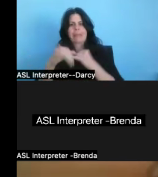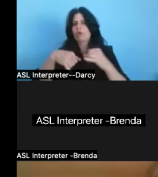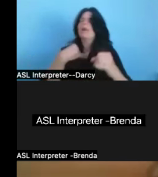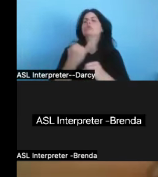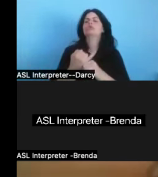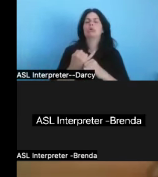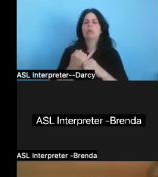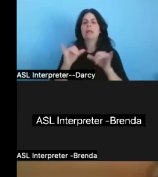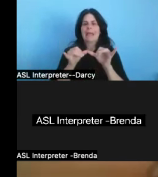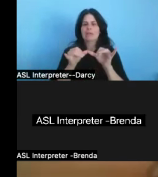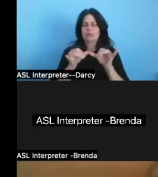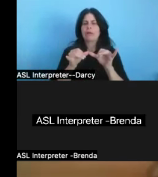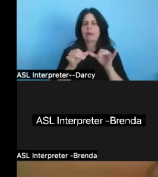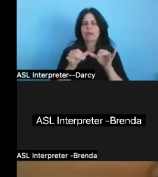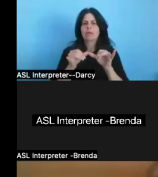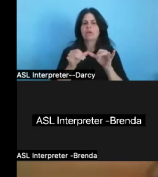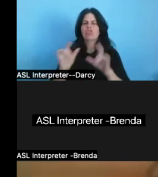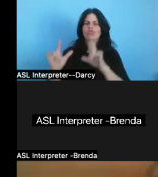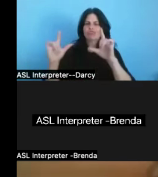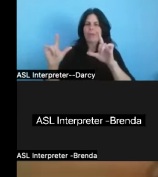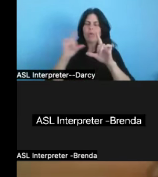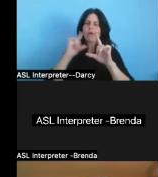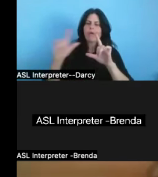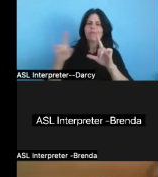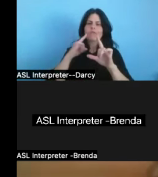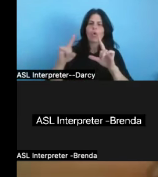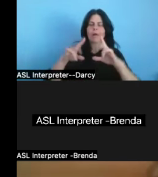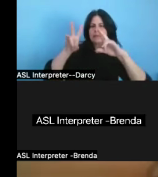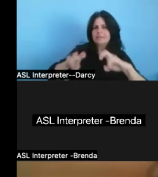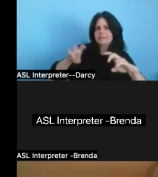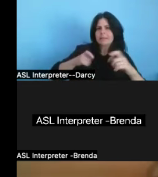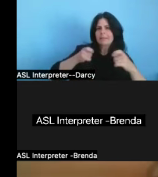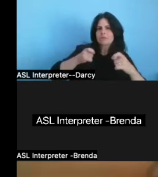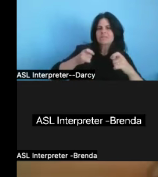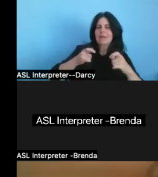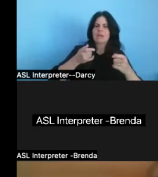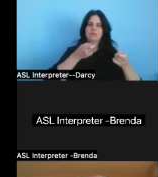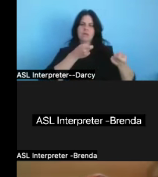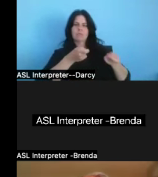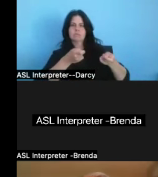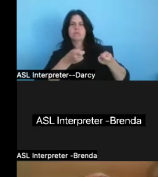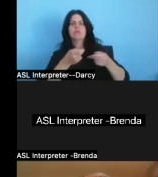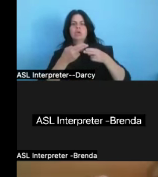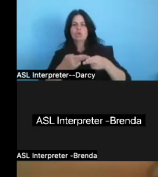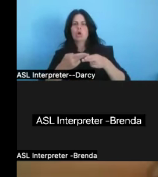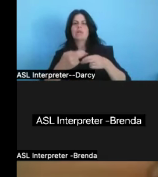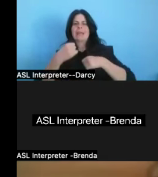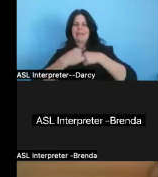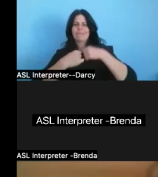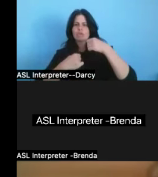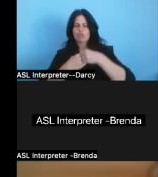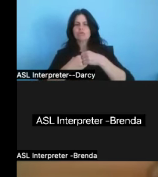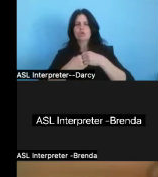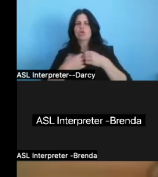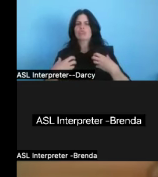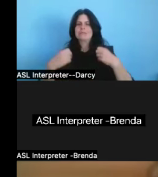engineering framework for assessment, management, and governance, which we call the Infrastructure Resilience Framework, that